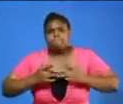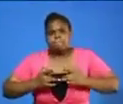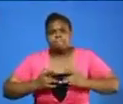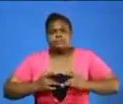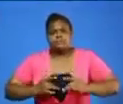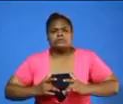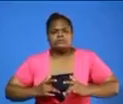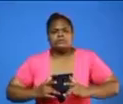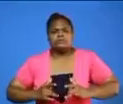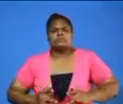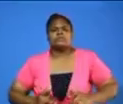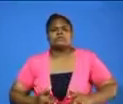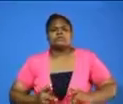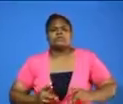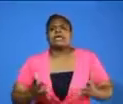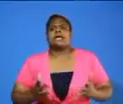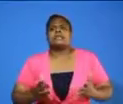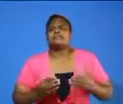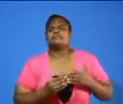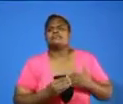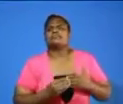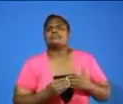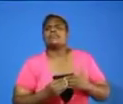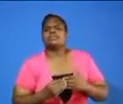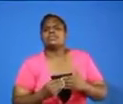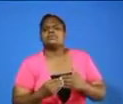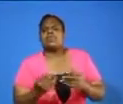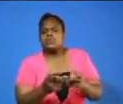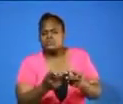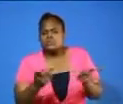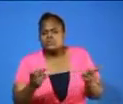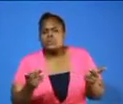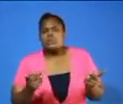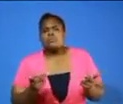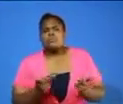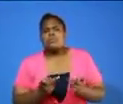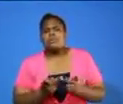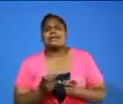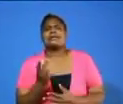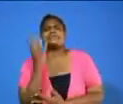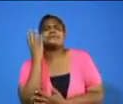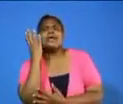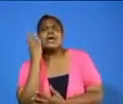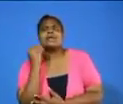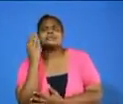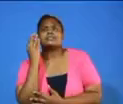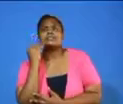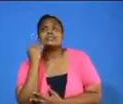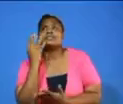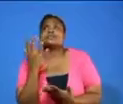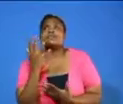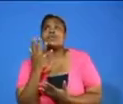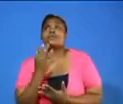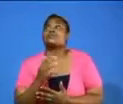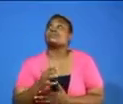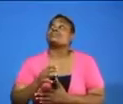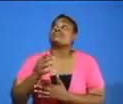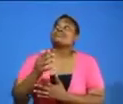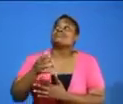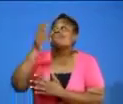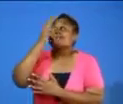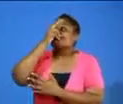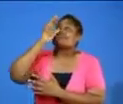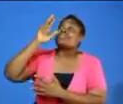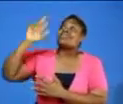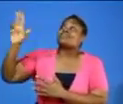can lead us to the place where we abandon the very purpose that God has